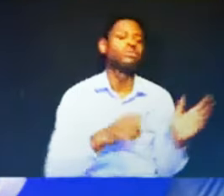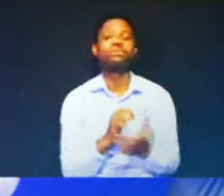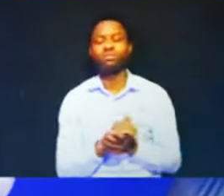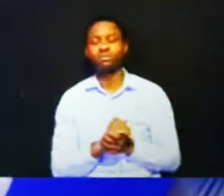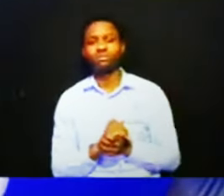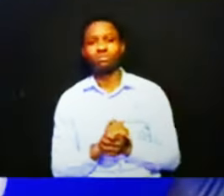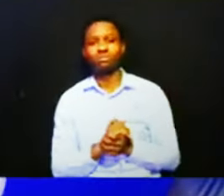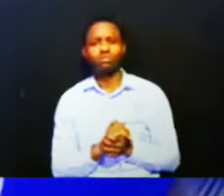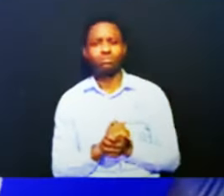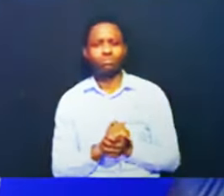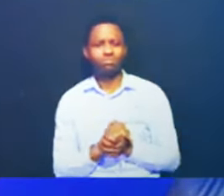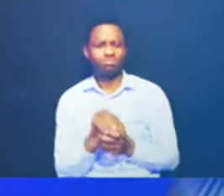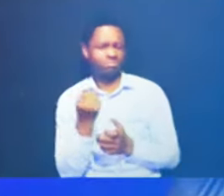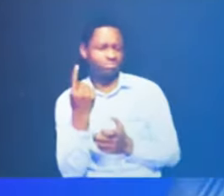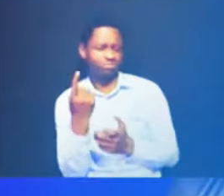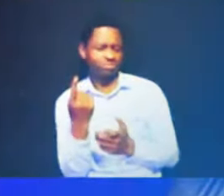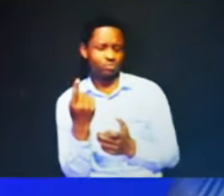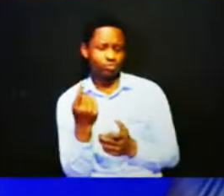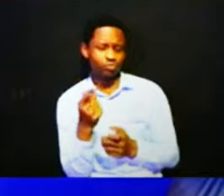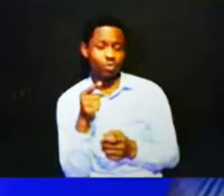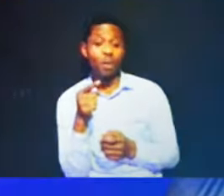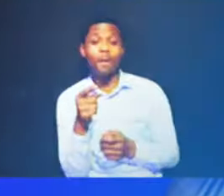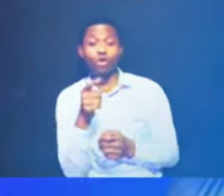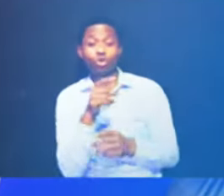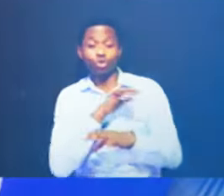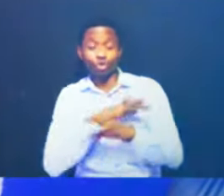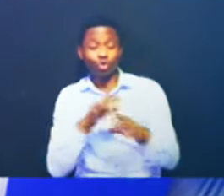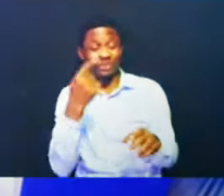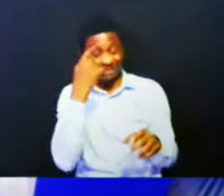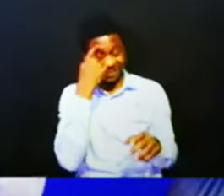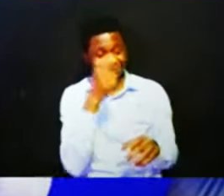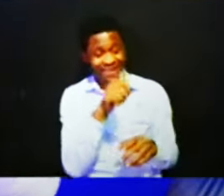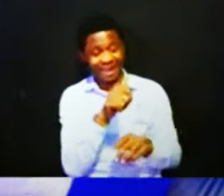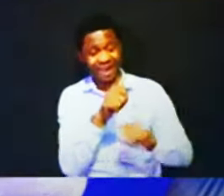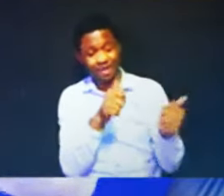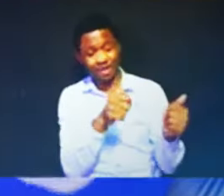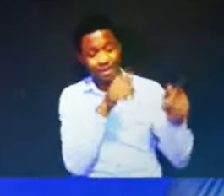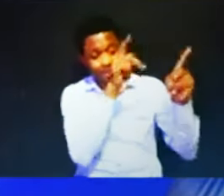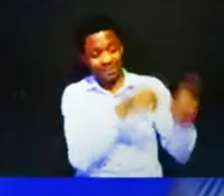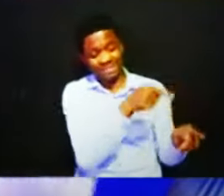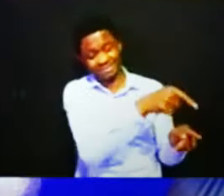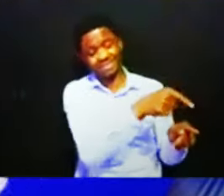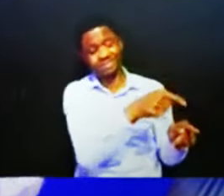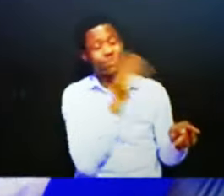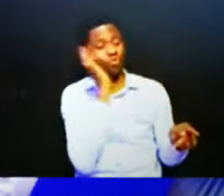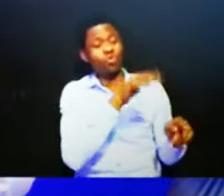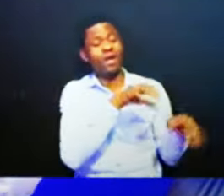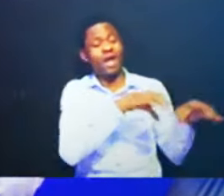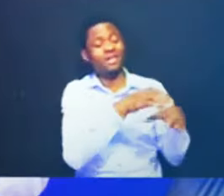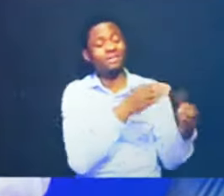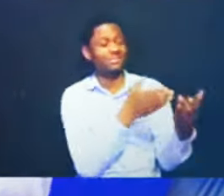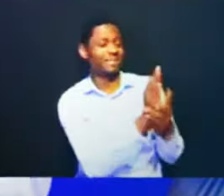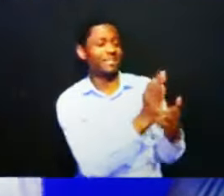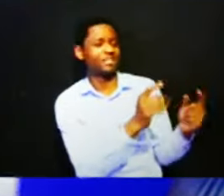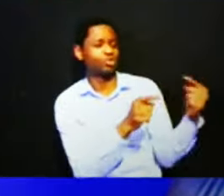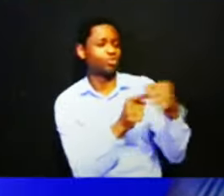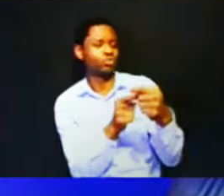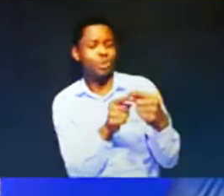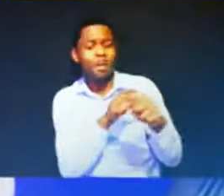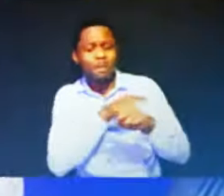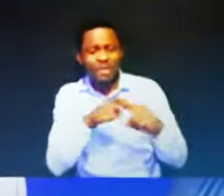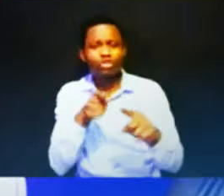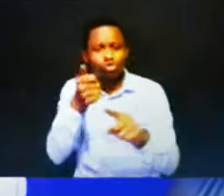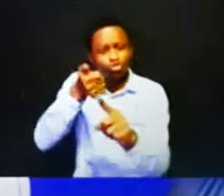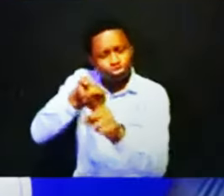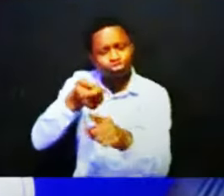Yeah, but they are above notwithstanding. Because what